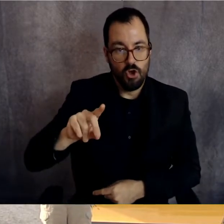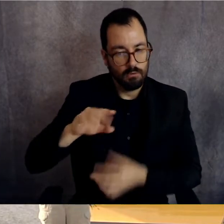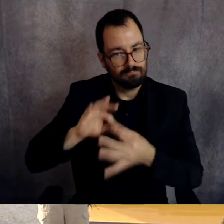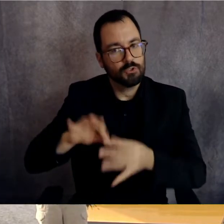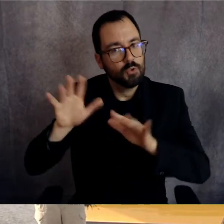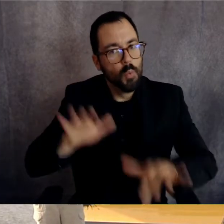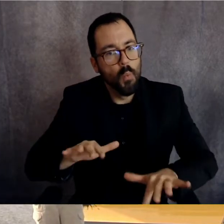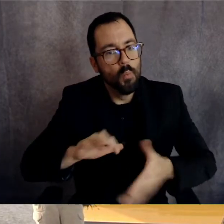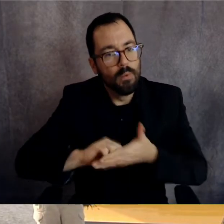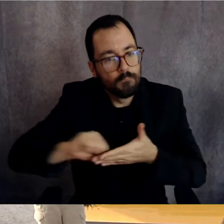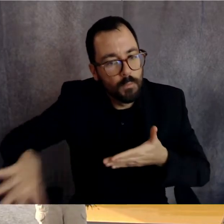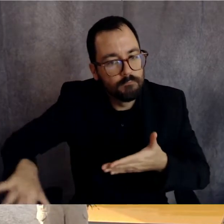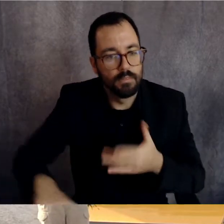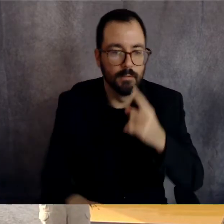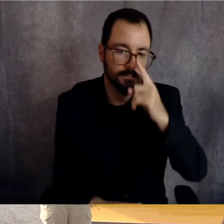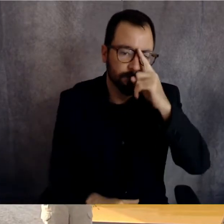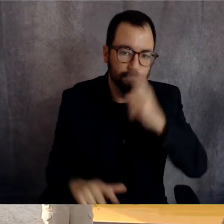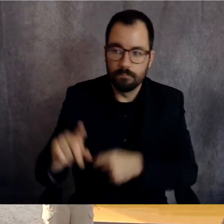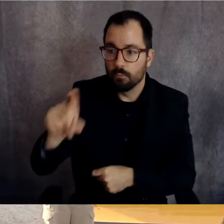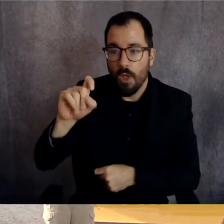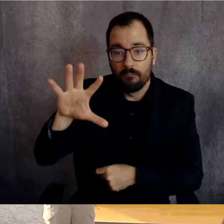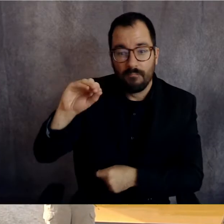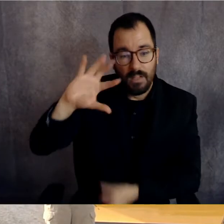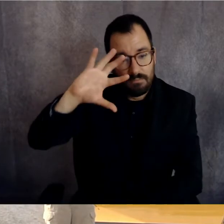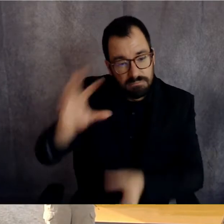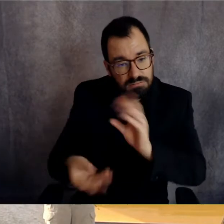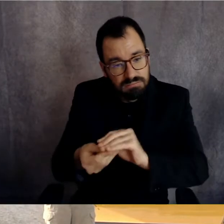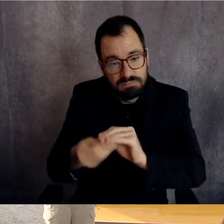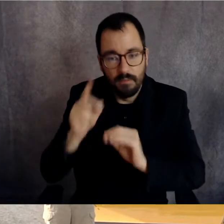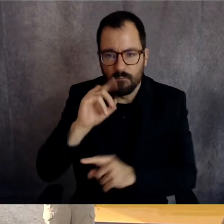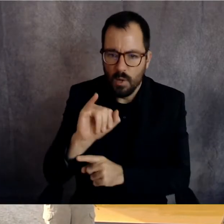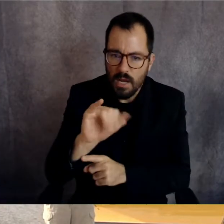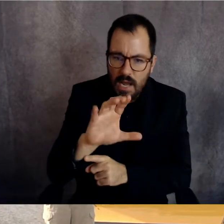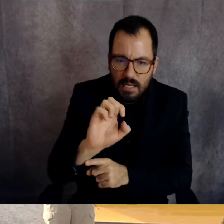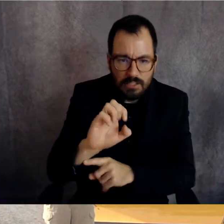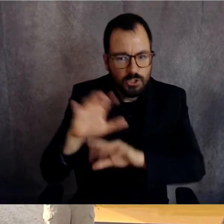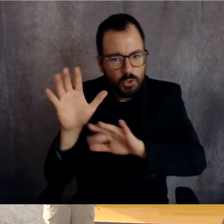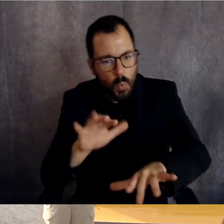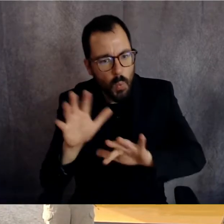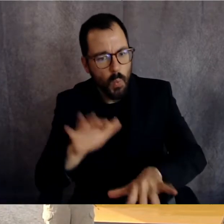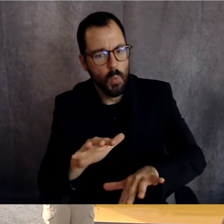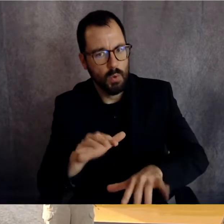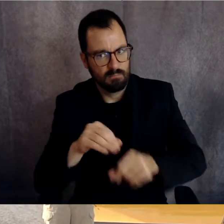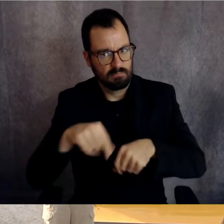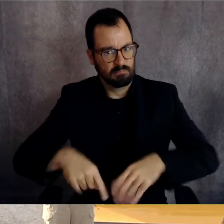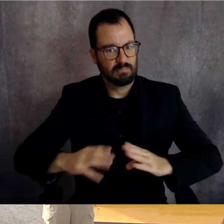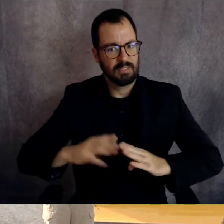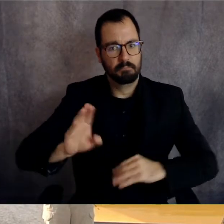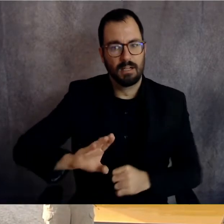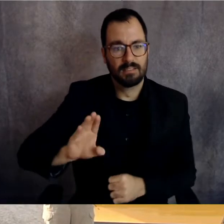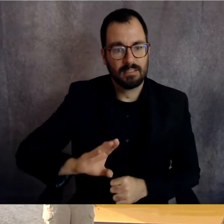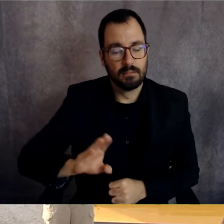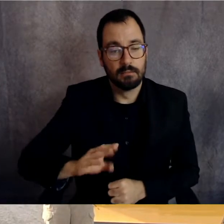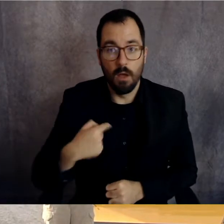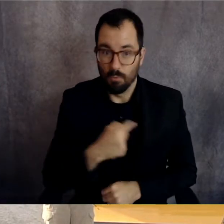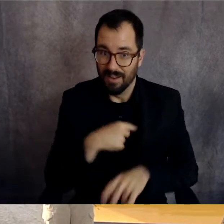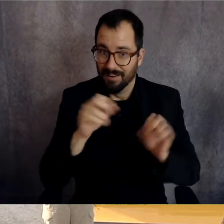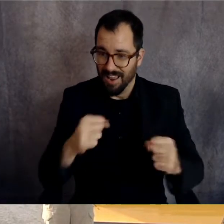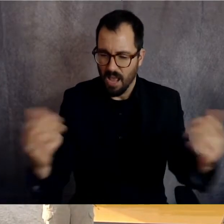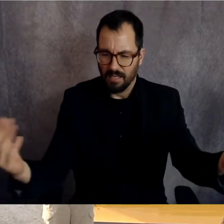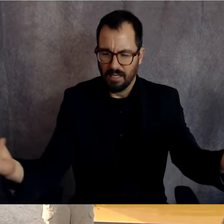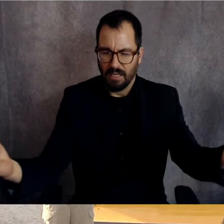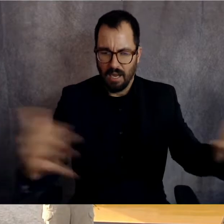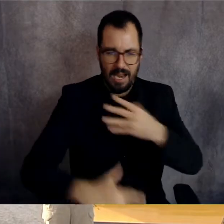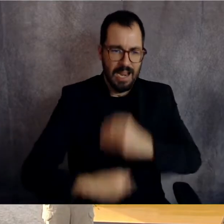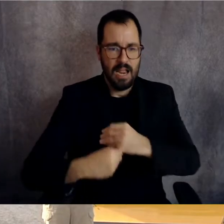150 pieces in total for ice equipment and snow equipment in the city. We also have the ability to put over 600 pieces of